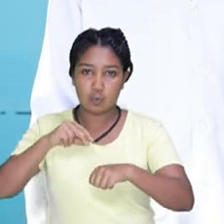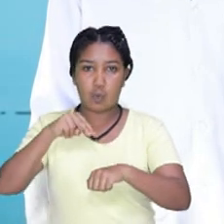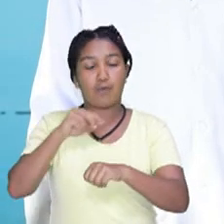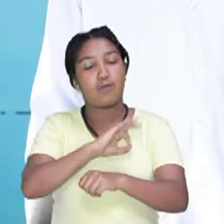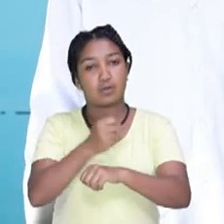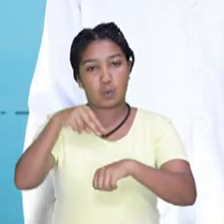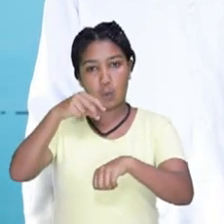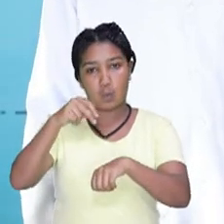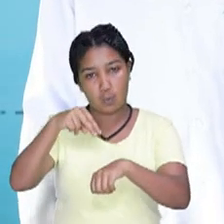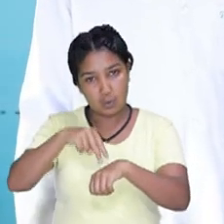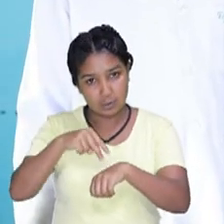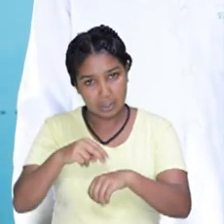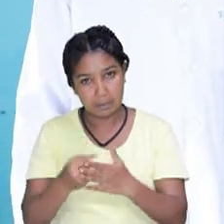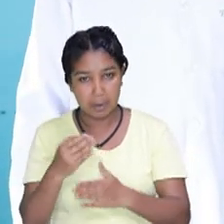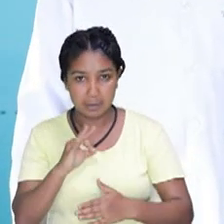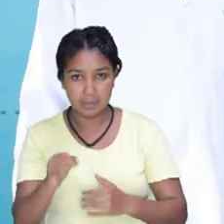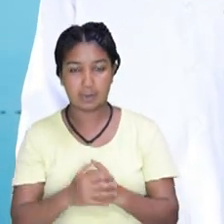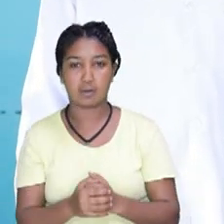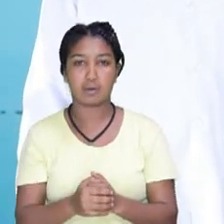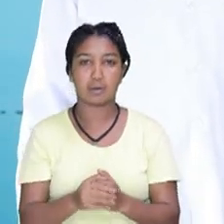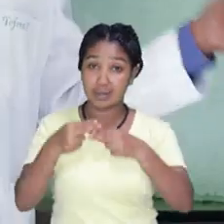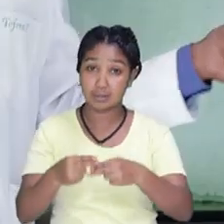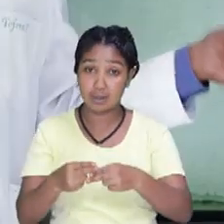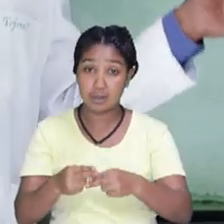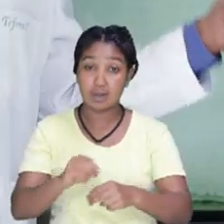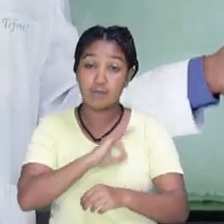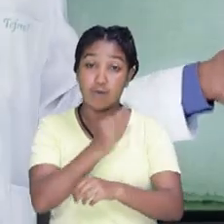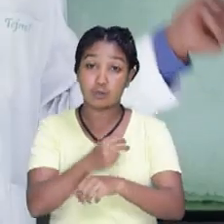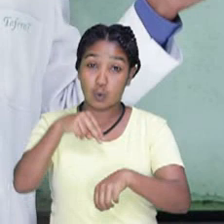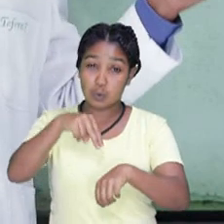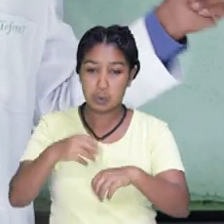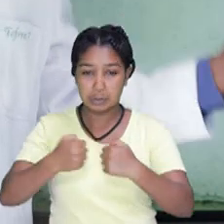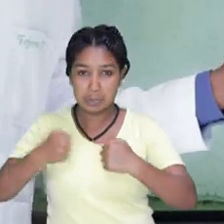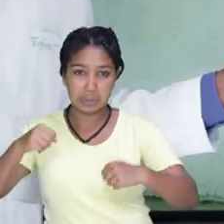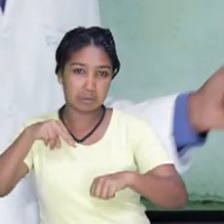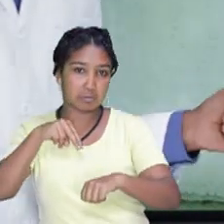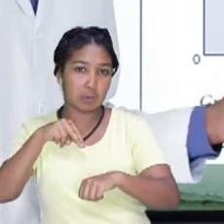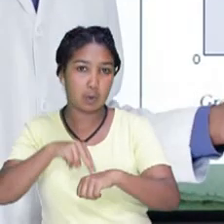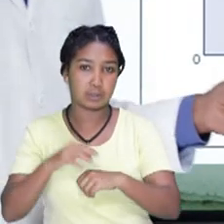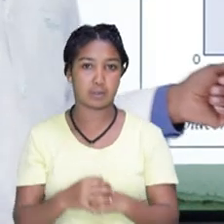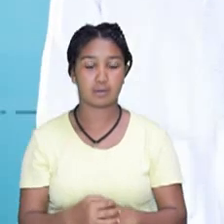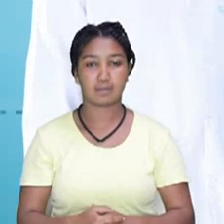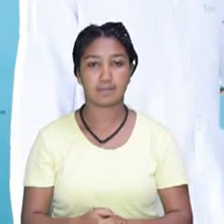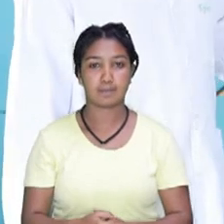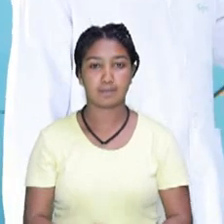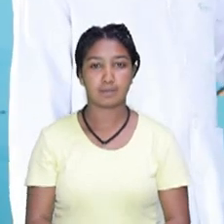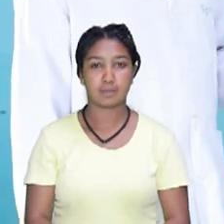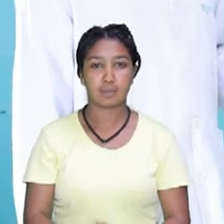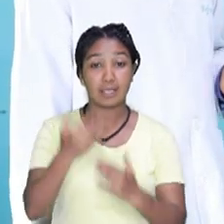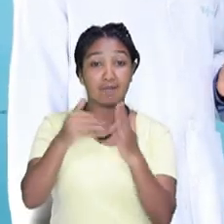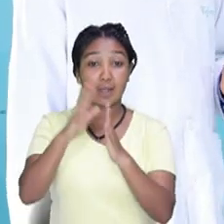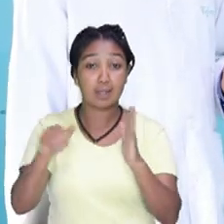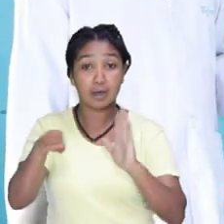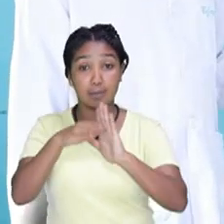force constant. Or it might be also known as force constant, spring constant, or stiffness.